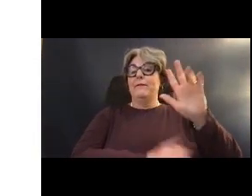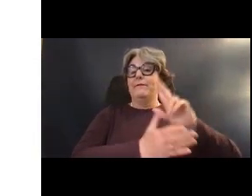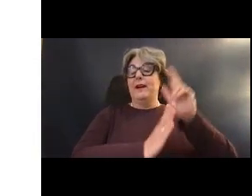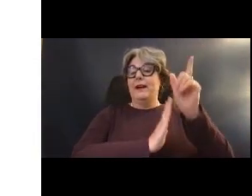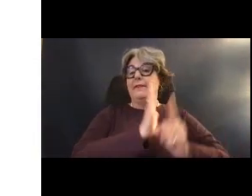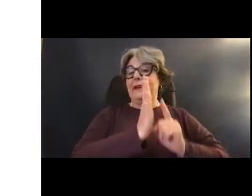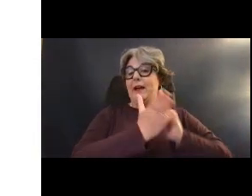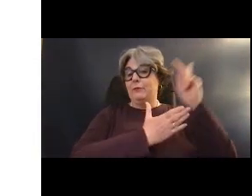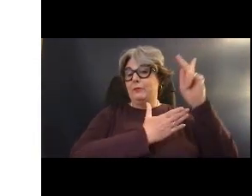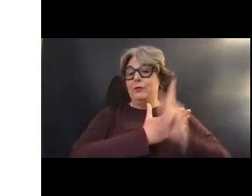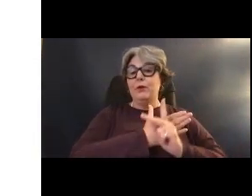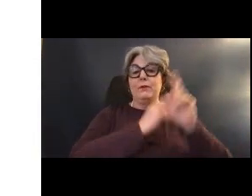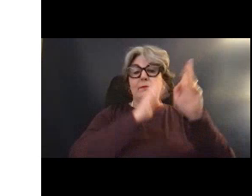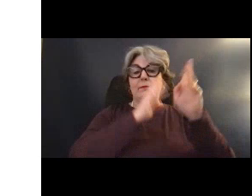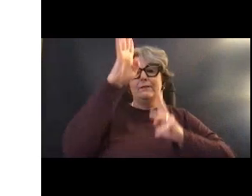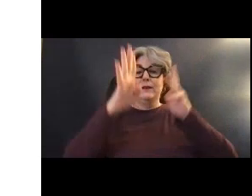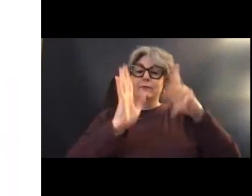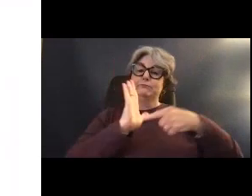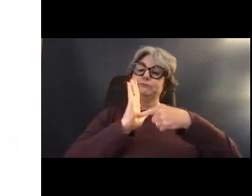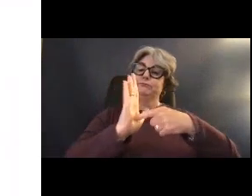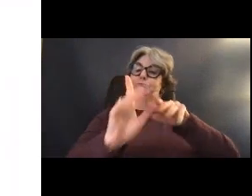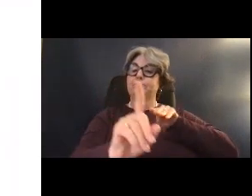for Climate Innovation Sprint Showcase.